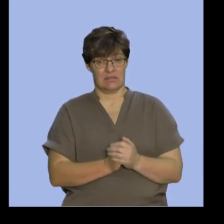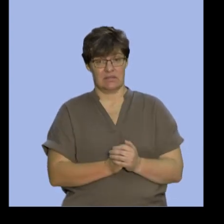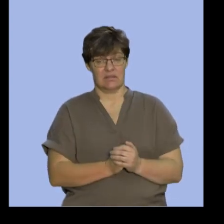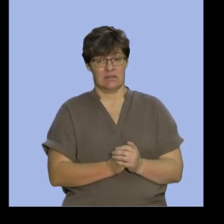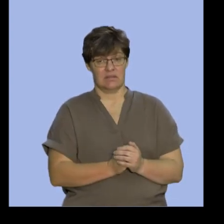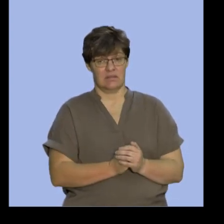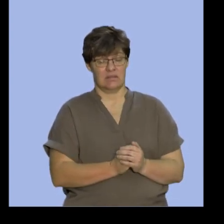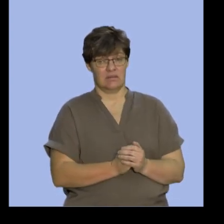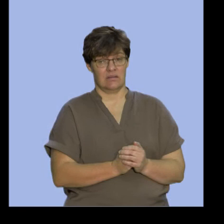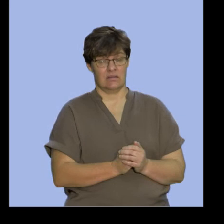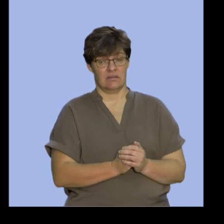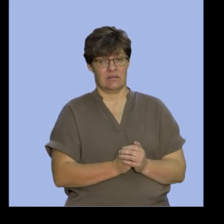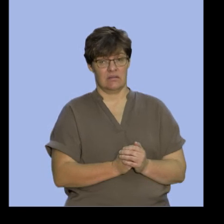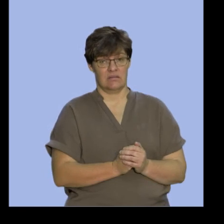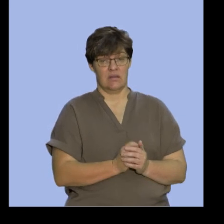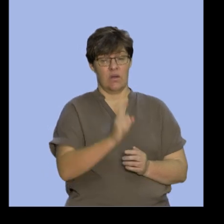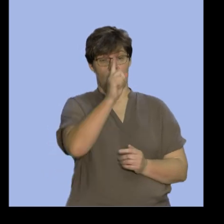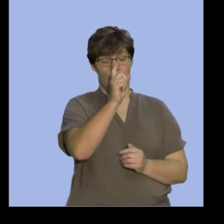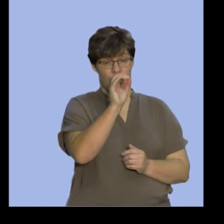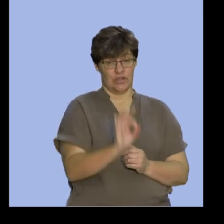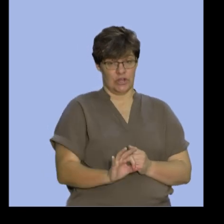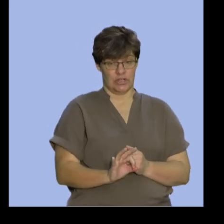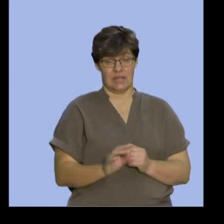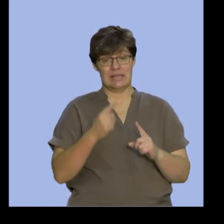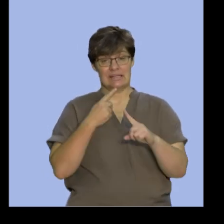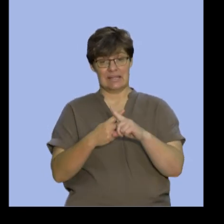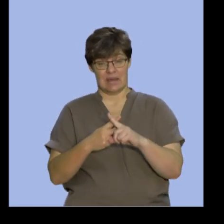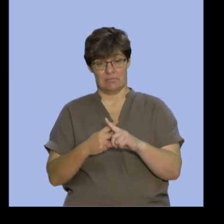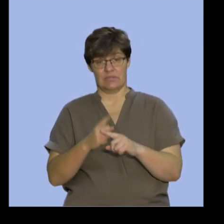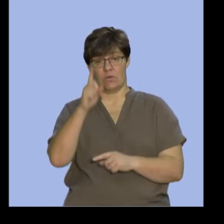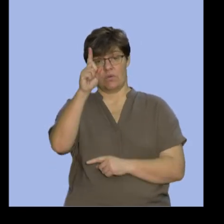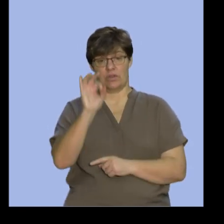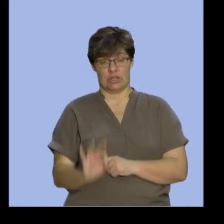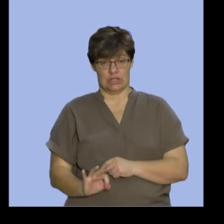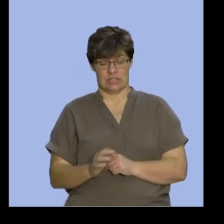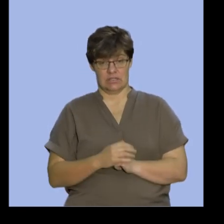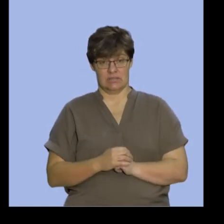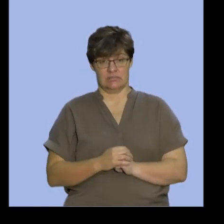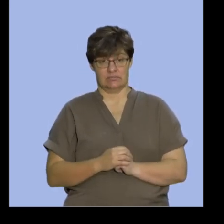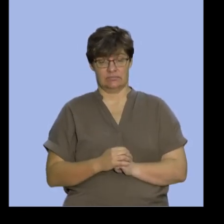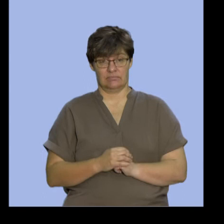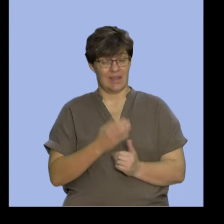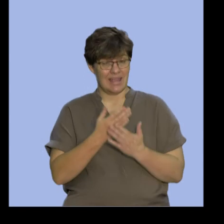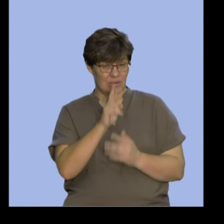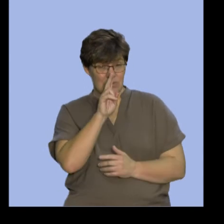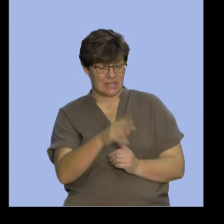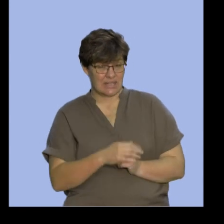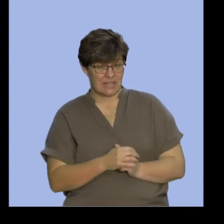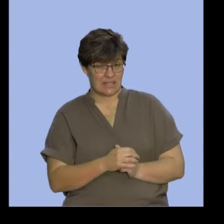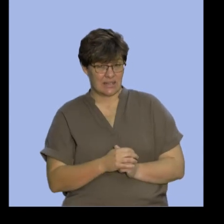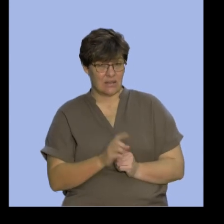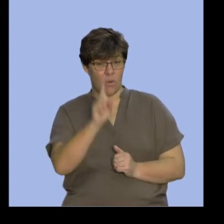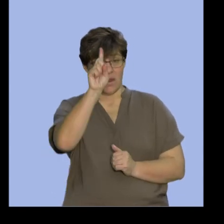them together, that's 1/3 multiplied by 1/3. Can you see that's going to give us